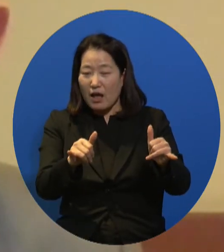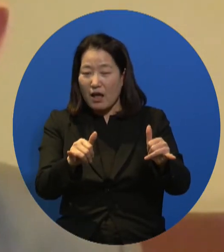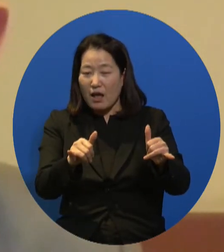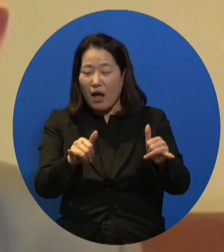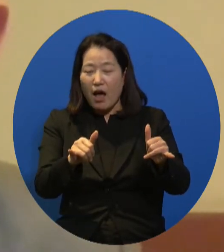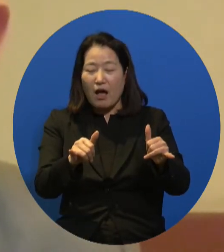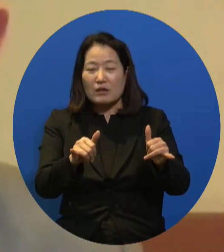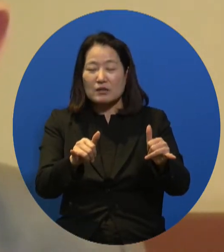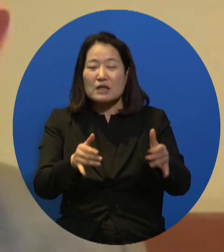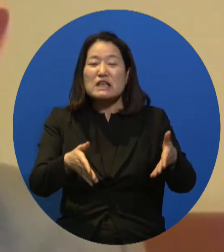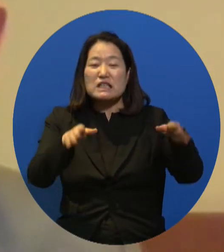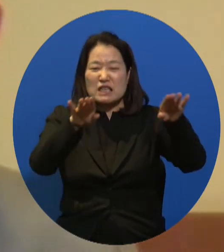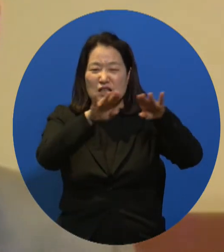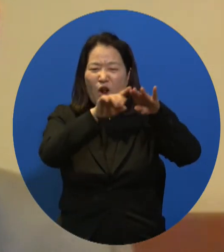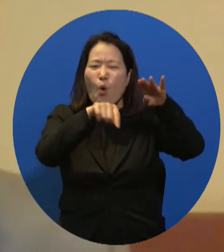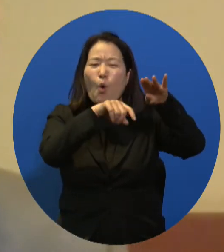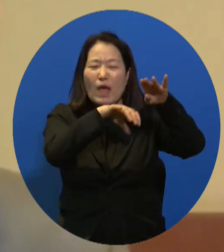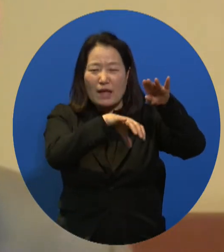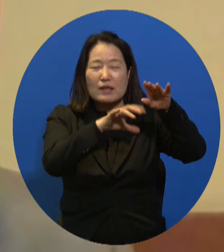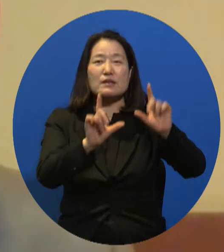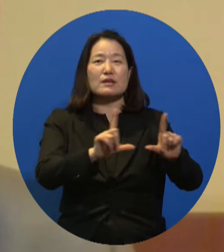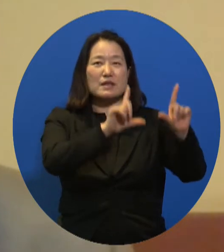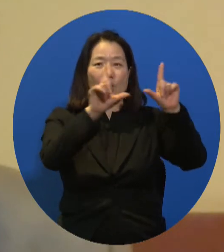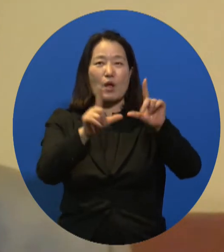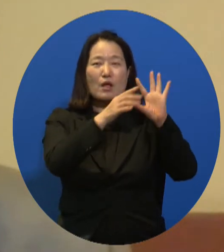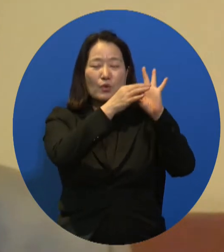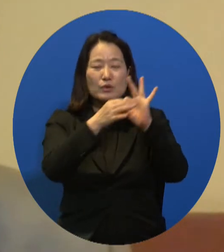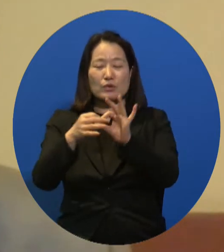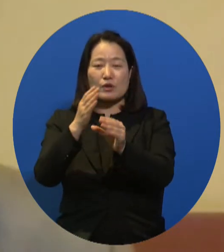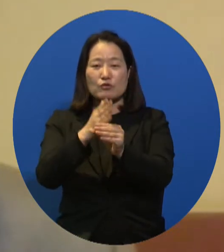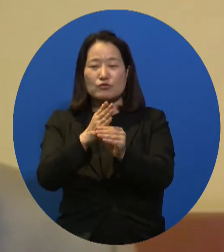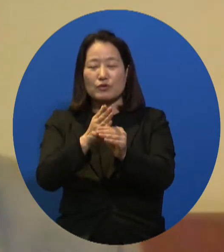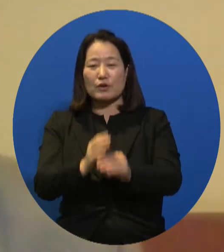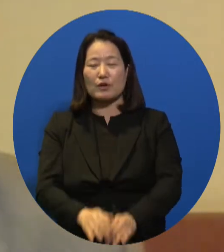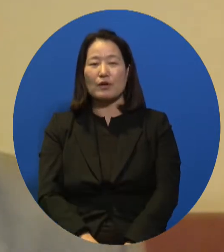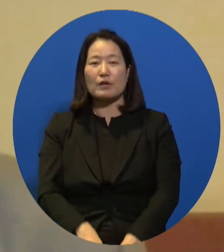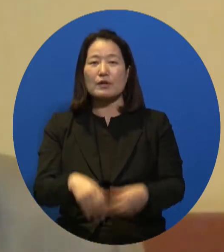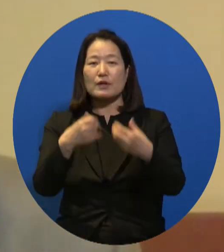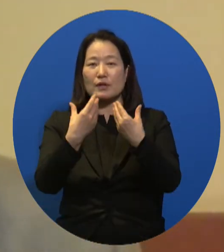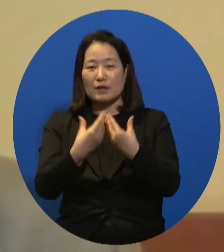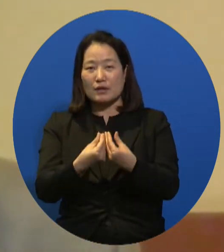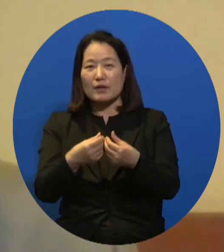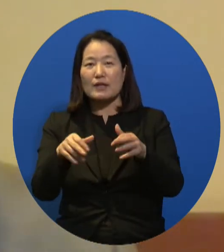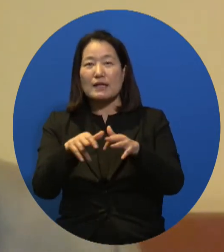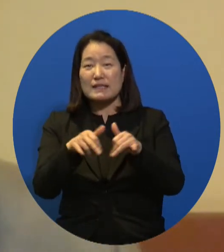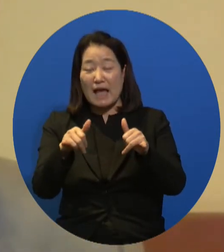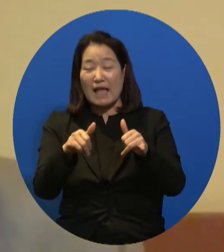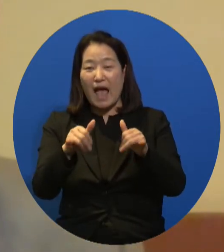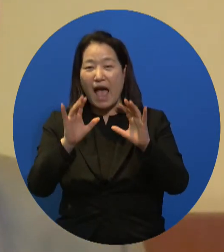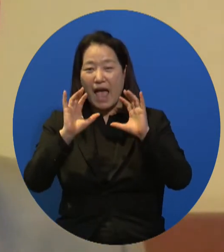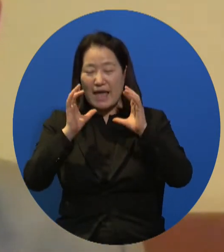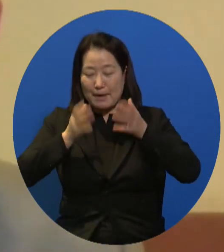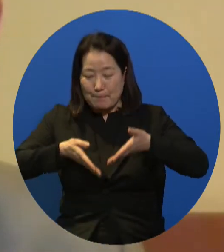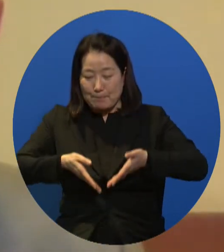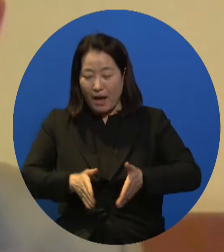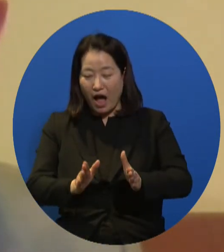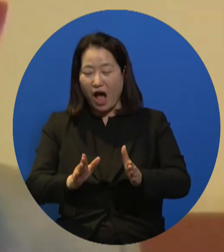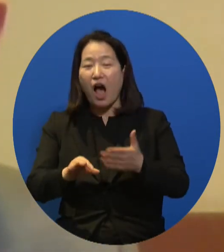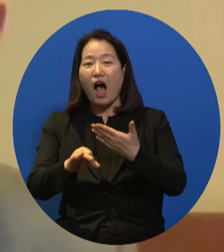disabilities. Mothers and fathers are told that if they do not put their child with disabilities